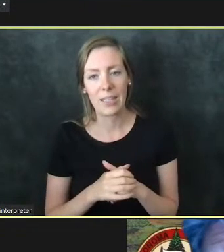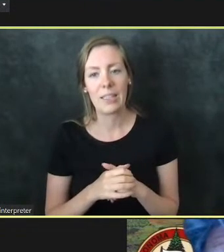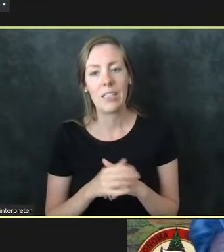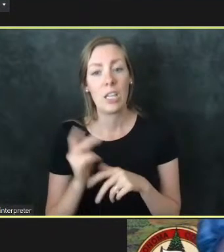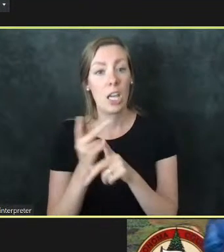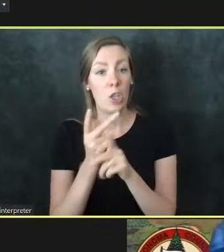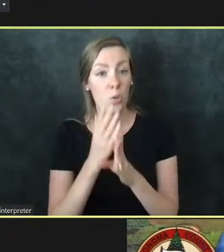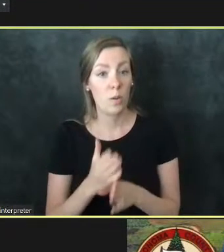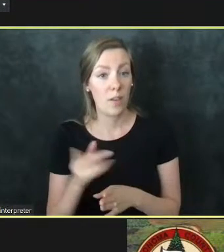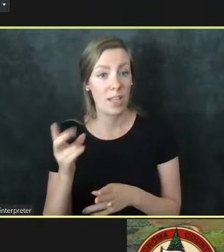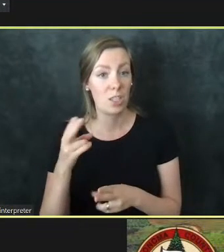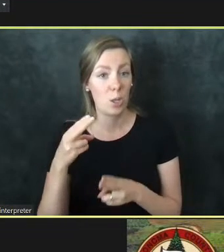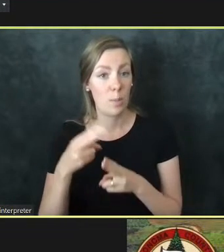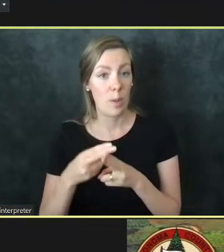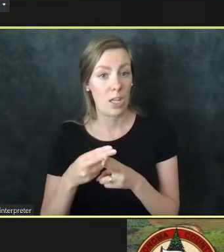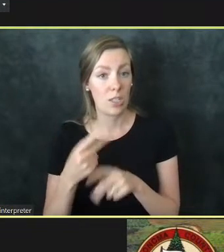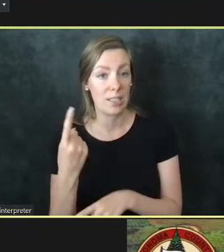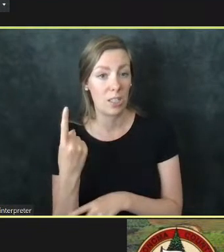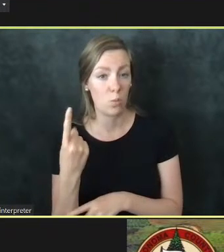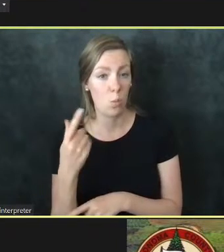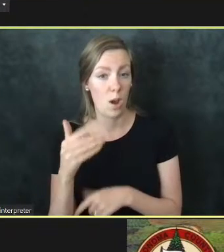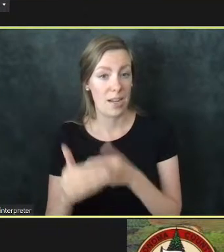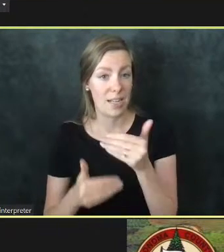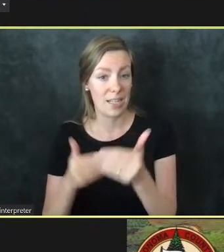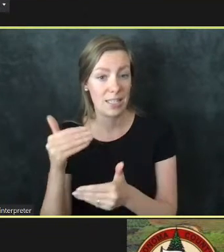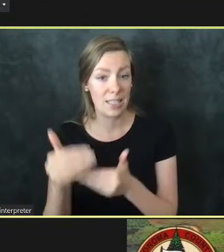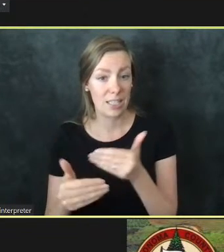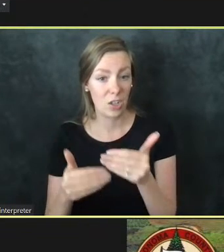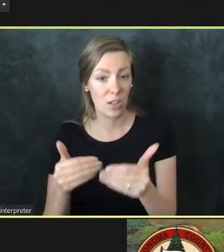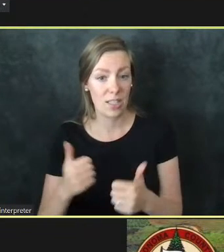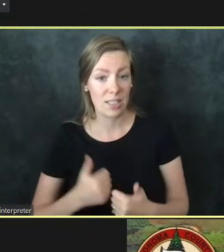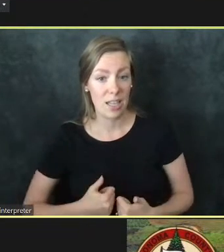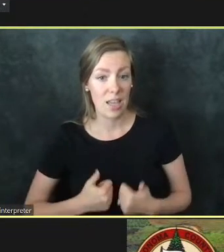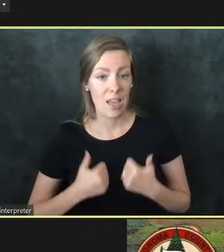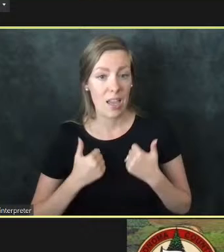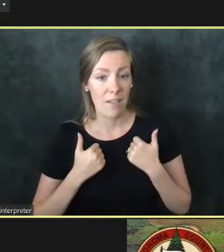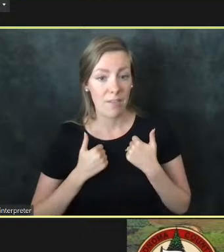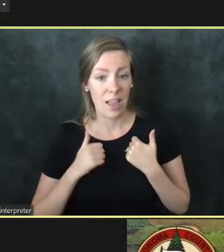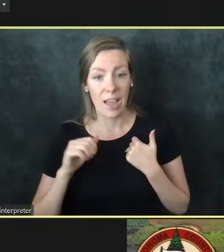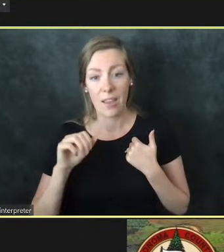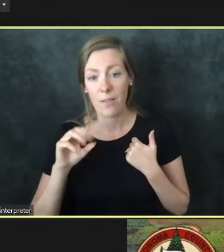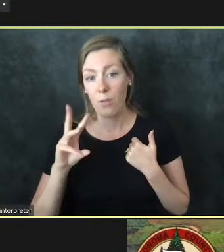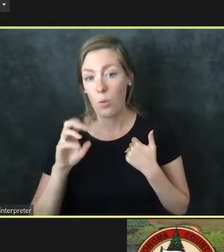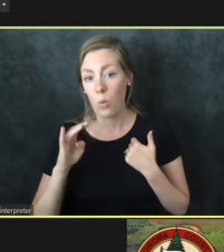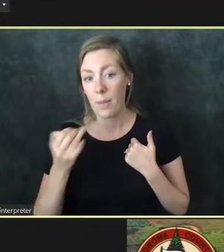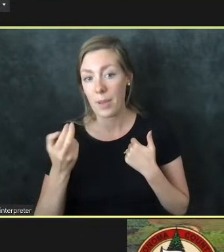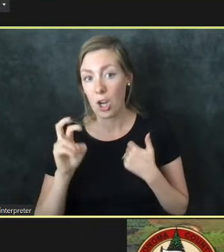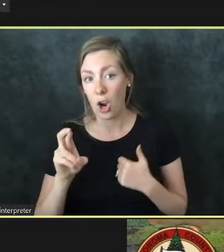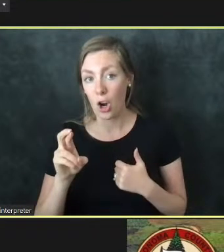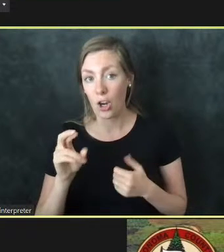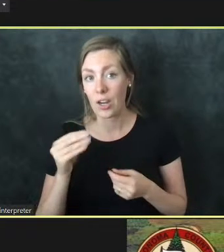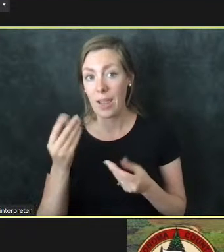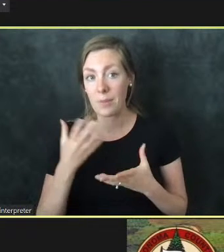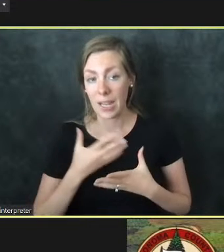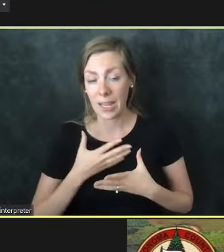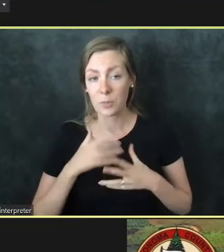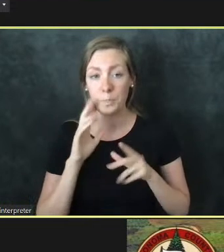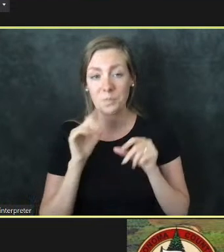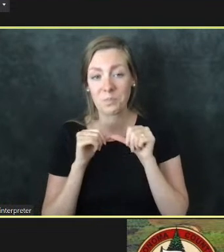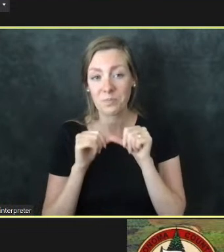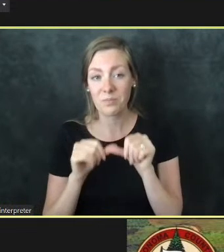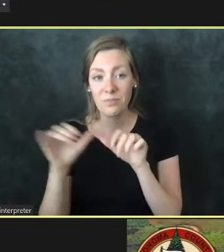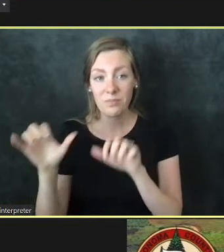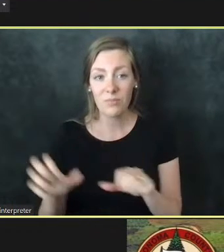Abbott mentioned, this is just one in a series of live webinar updates that we vamos a tener también have otros been holding and will continue to